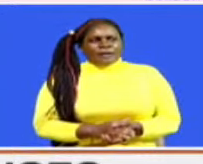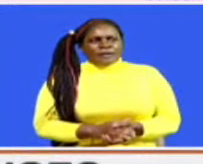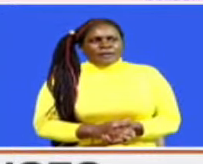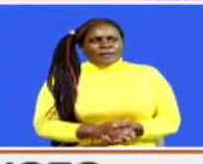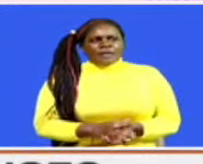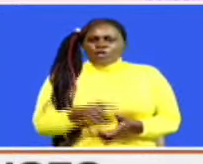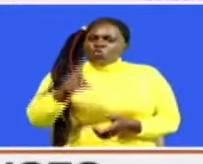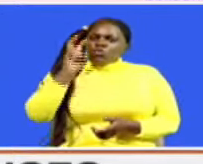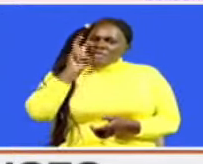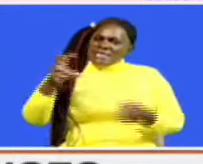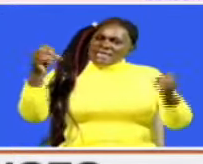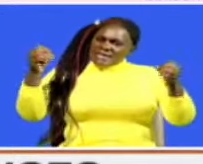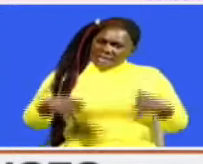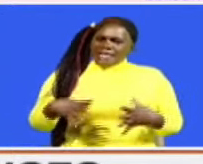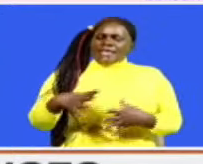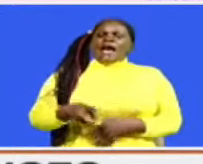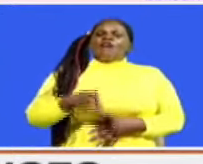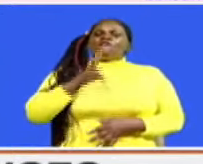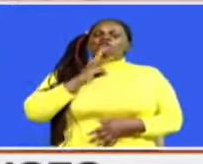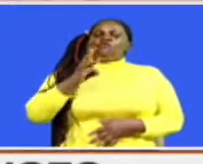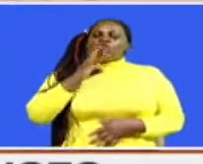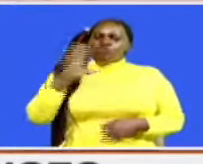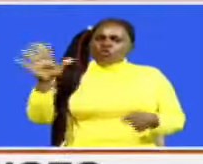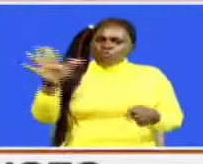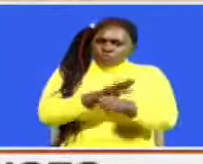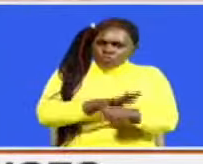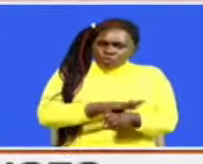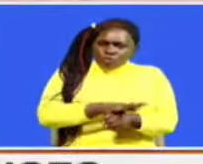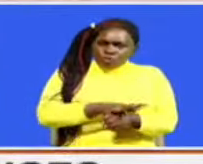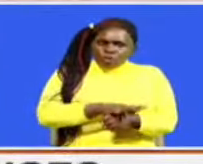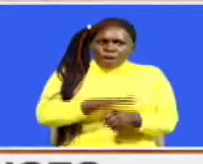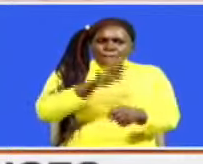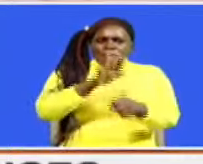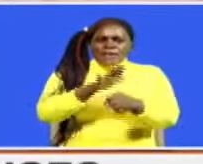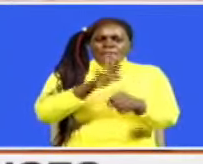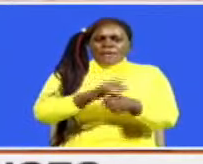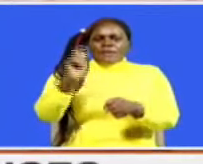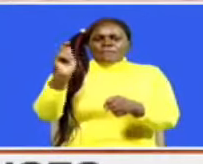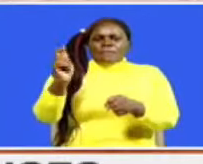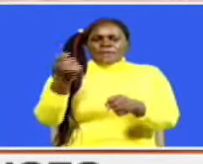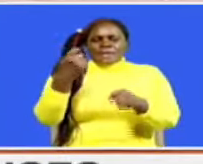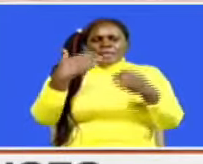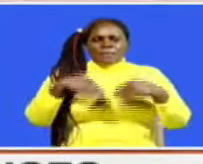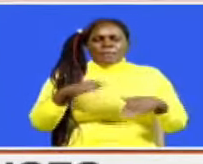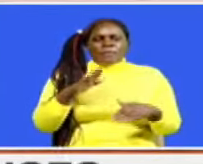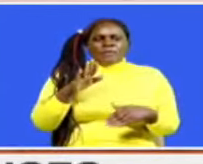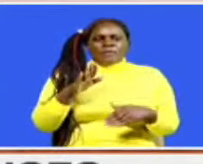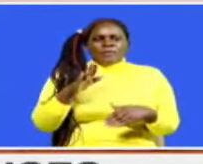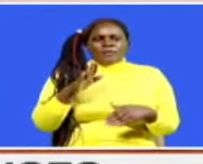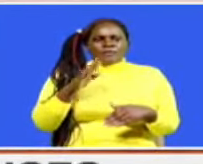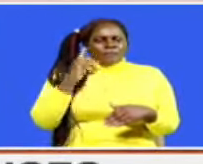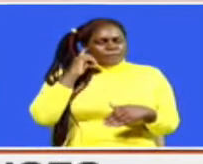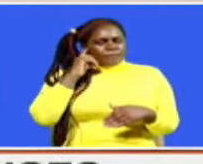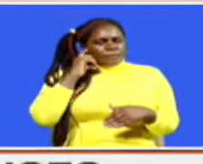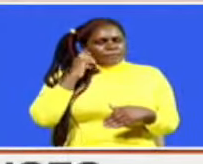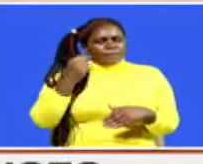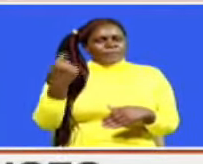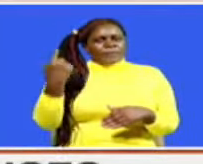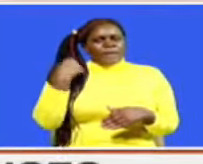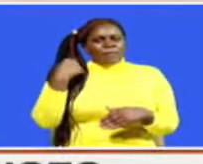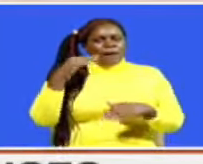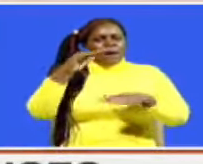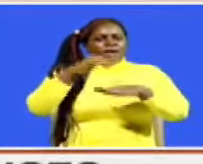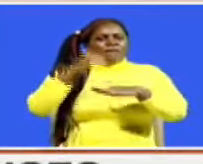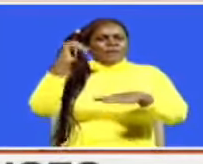that you can see that it is dangerous. Thousands of Kenyans continue to feel the effects of pounding rains as the number of